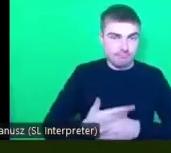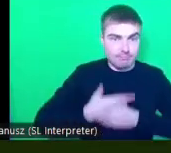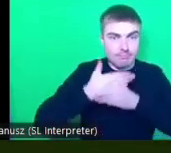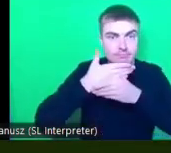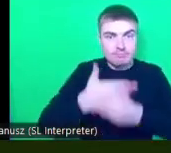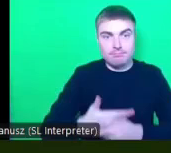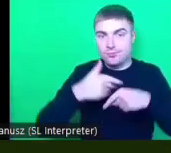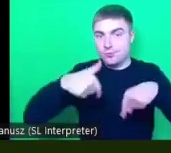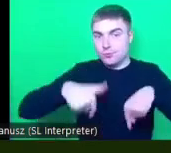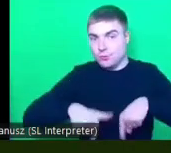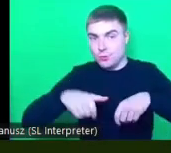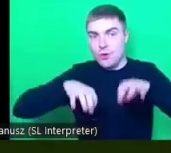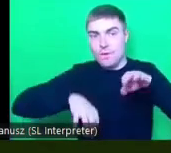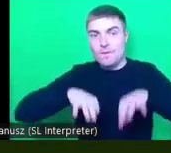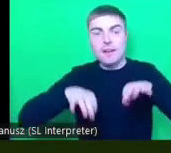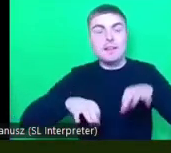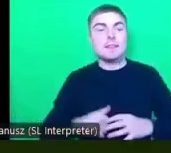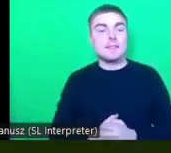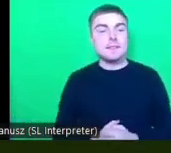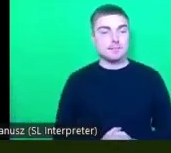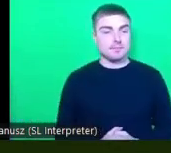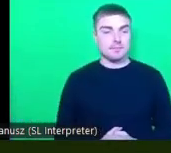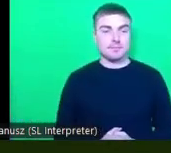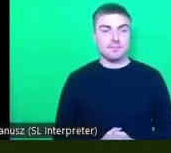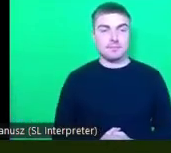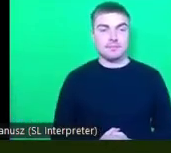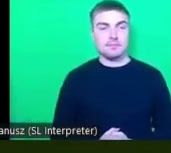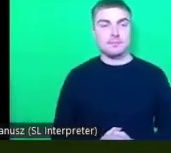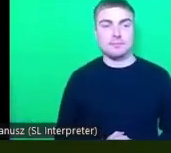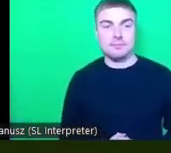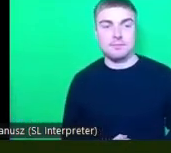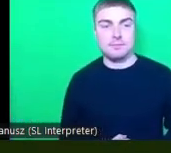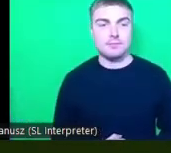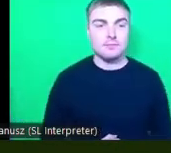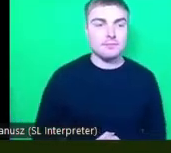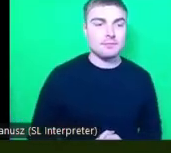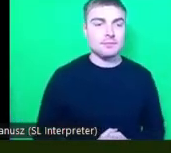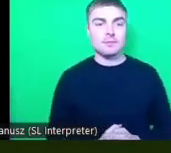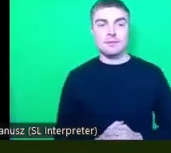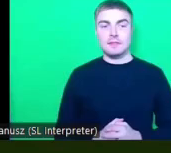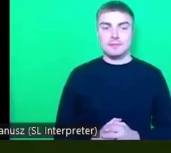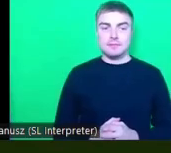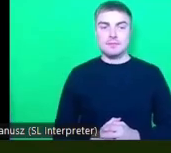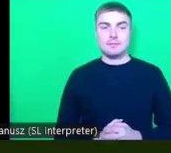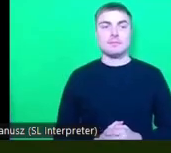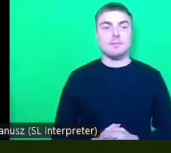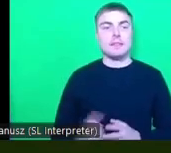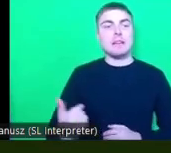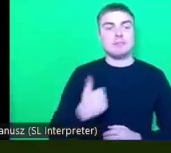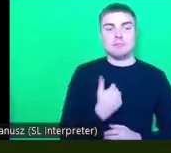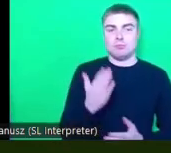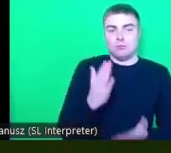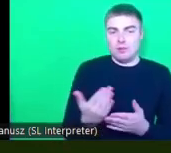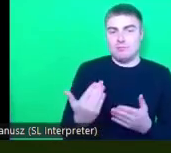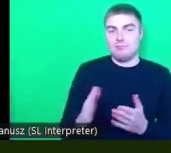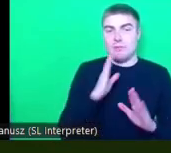actually here in Białowieża in 2012 doing a postdoc, and I had such an amazing and very nice and